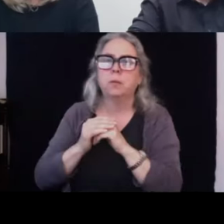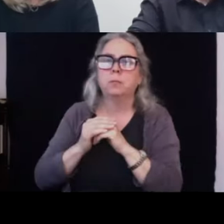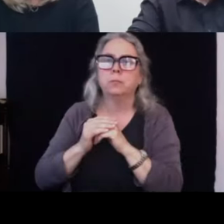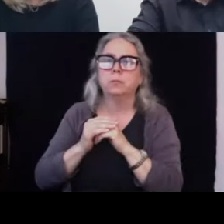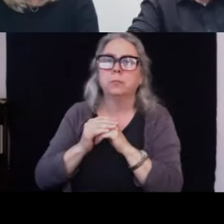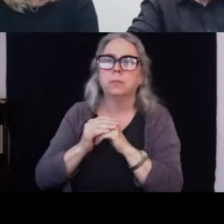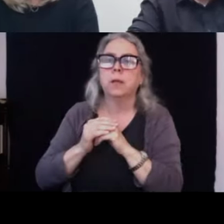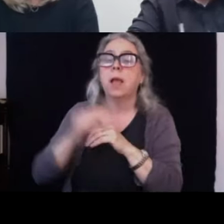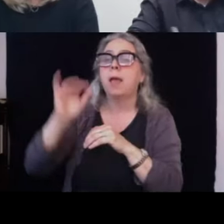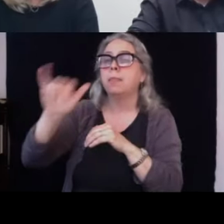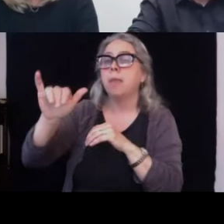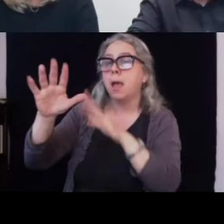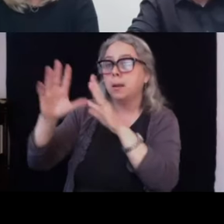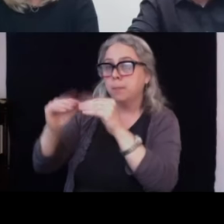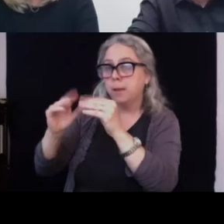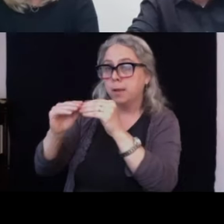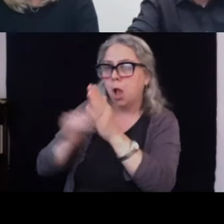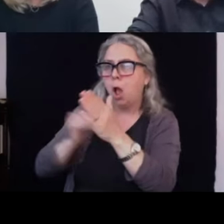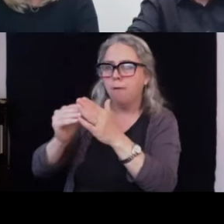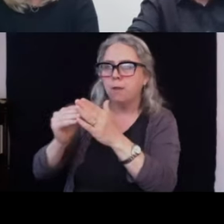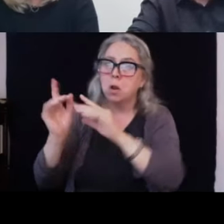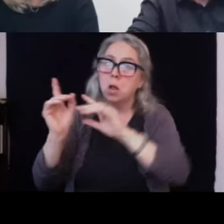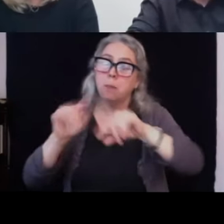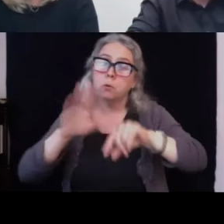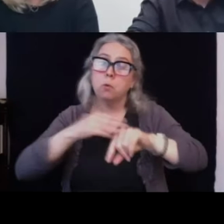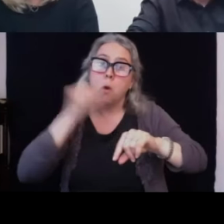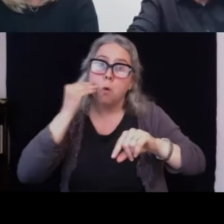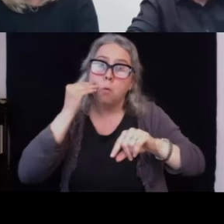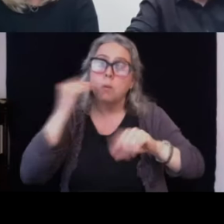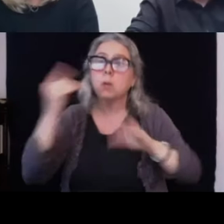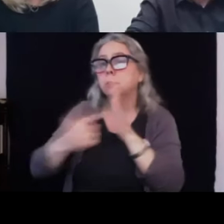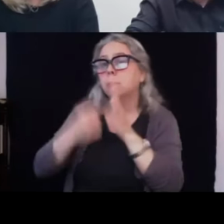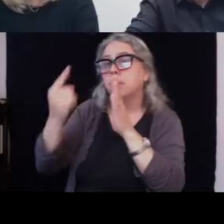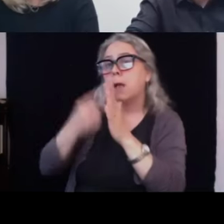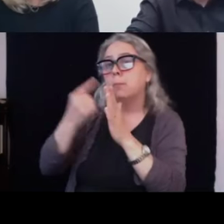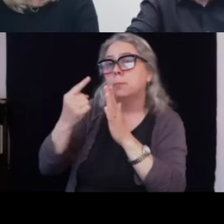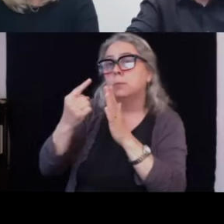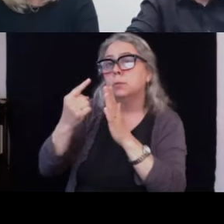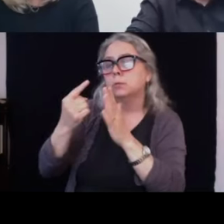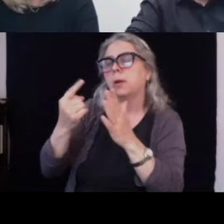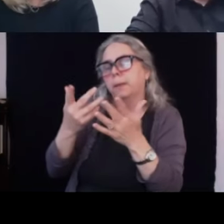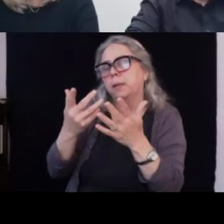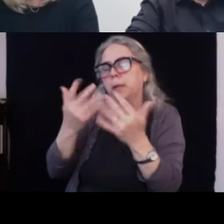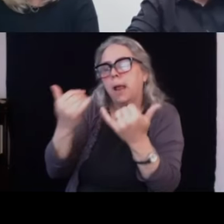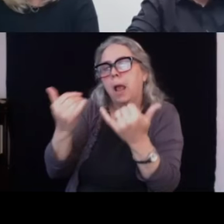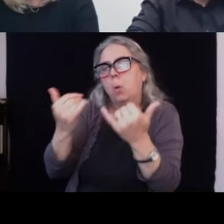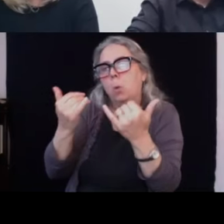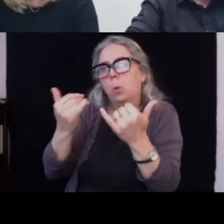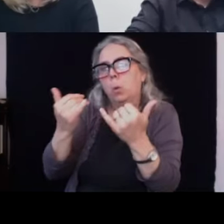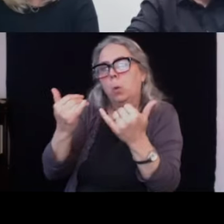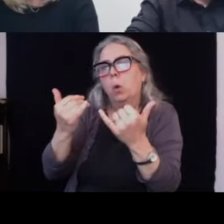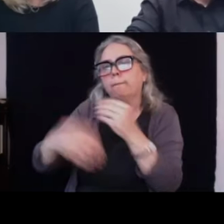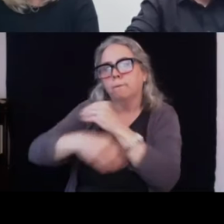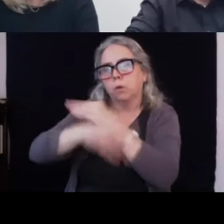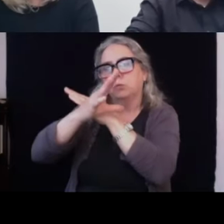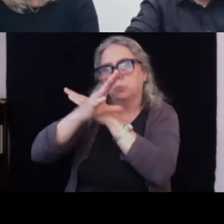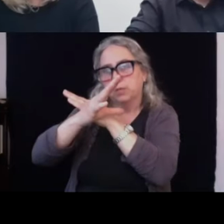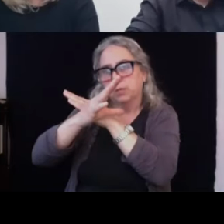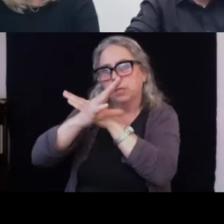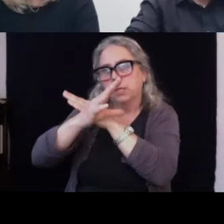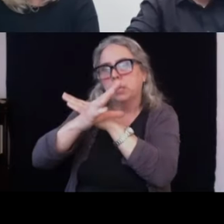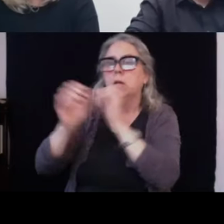At that meeting, they oftentimes come to your home. Sometimes it's done at this point virtually. Sometimes they can do